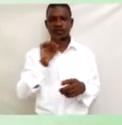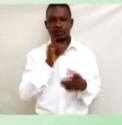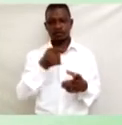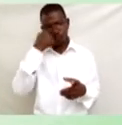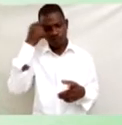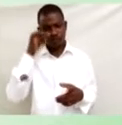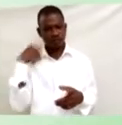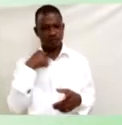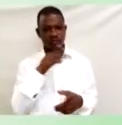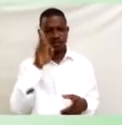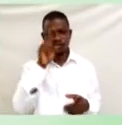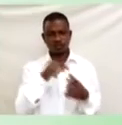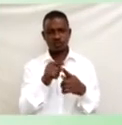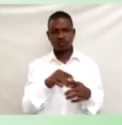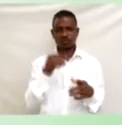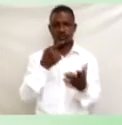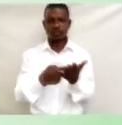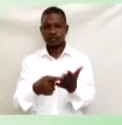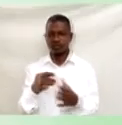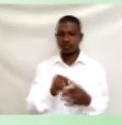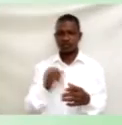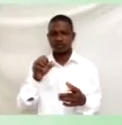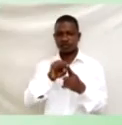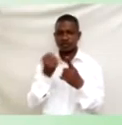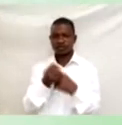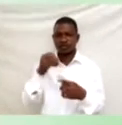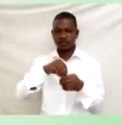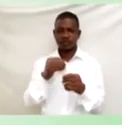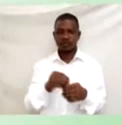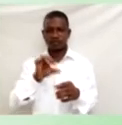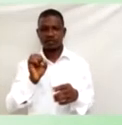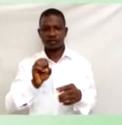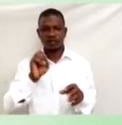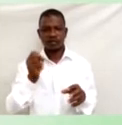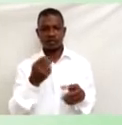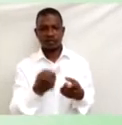march might be cancelled due to rain.